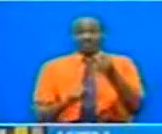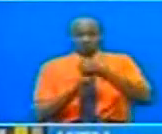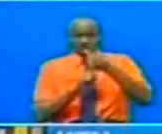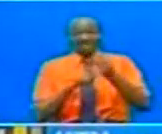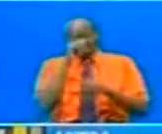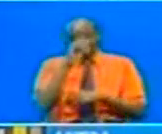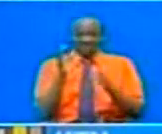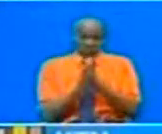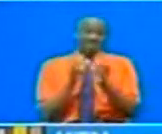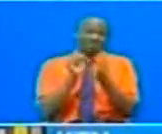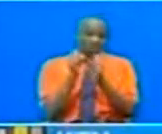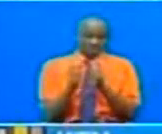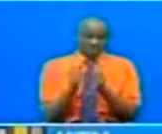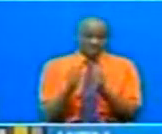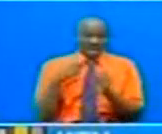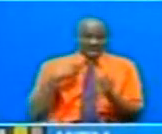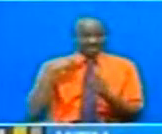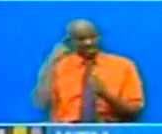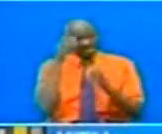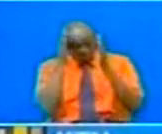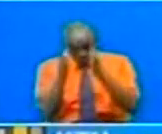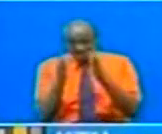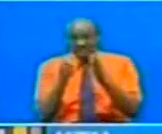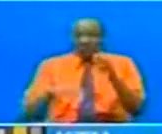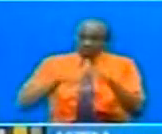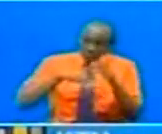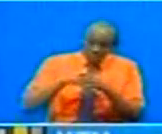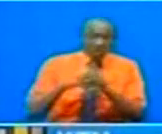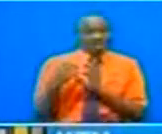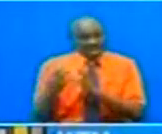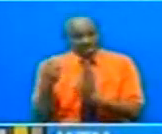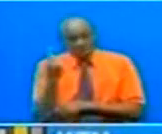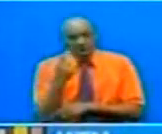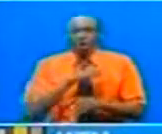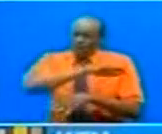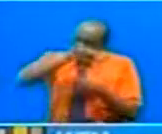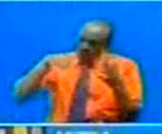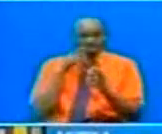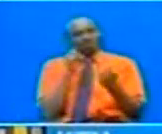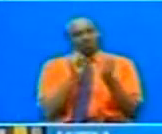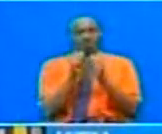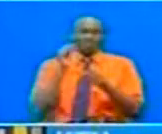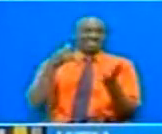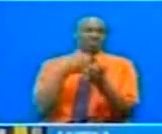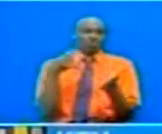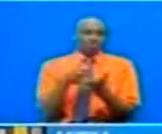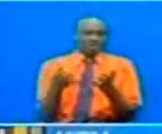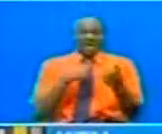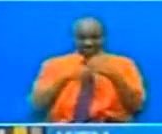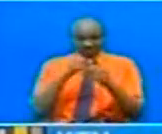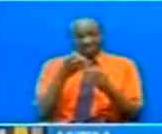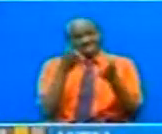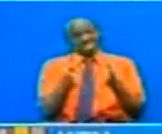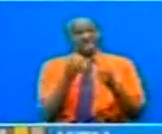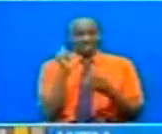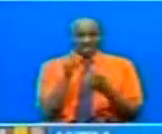with our sports. We should not concentrate with soccer or rugby only. Let us concentrate on all sports activities in our